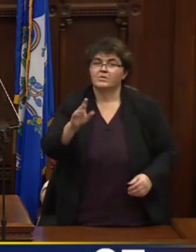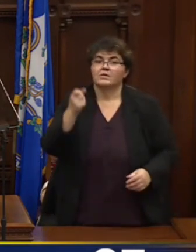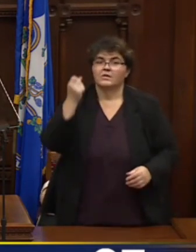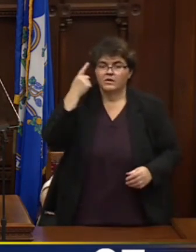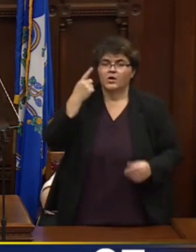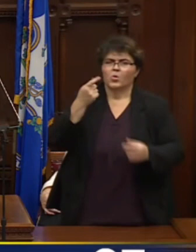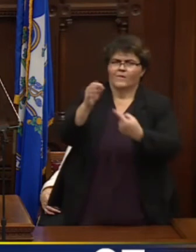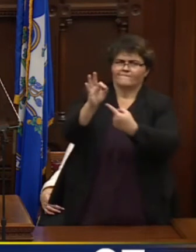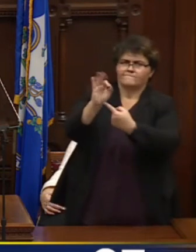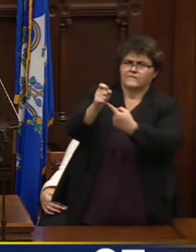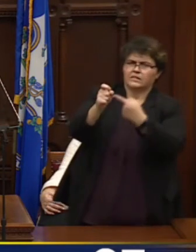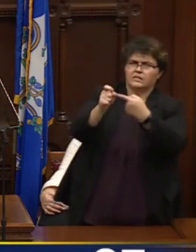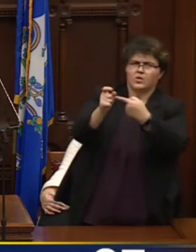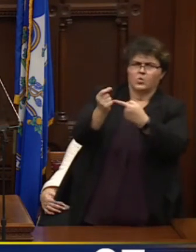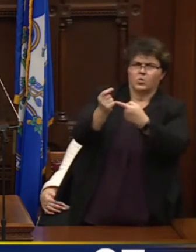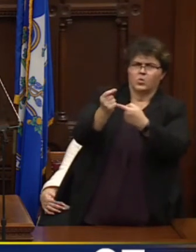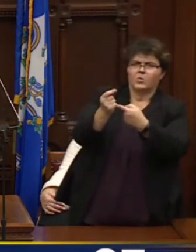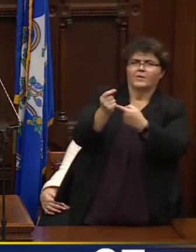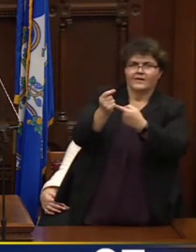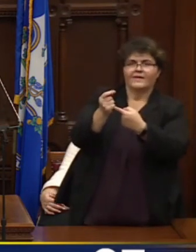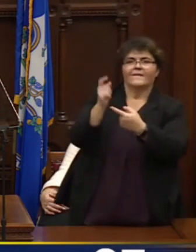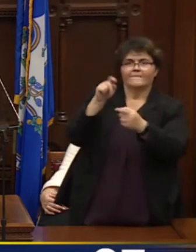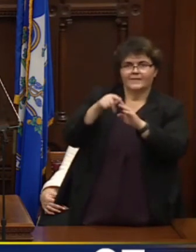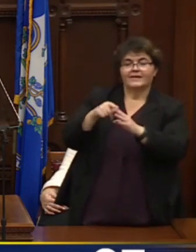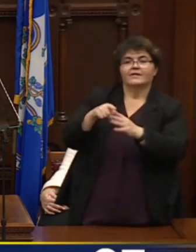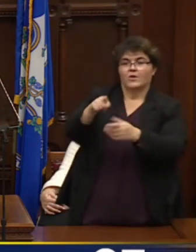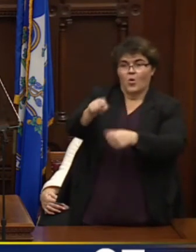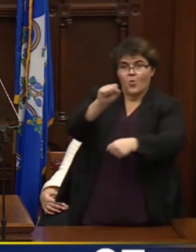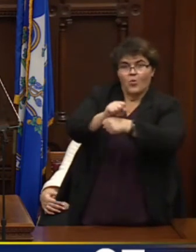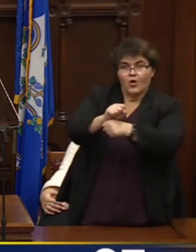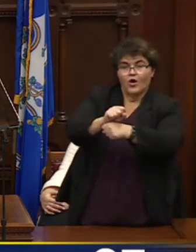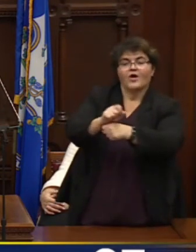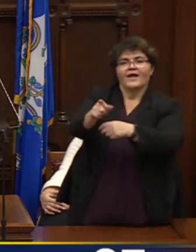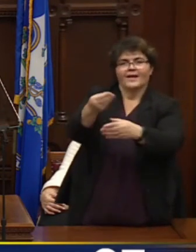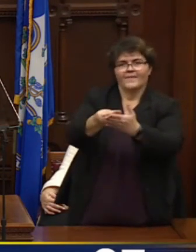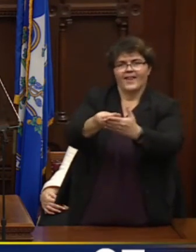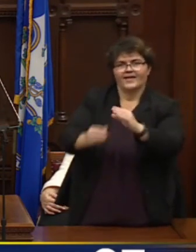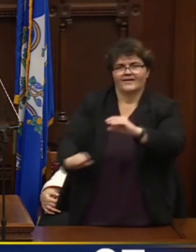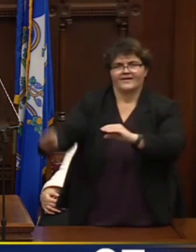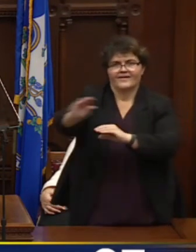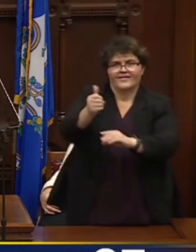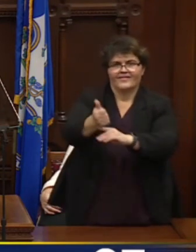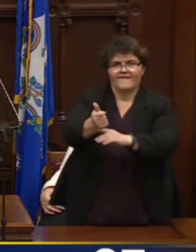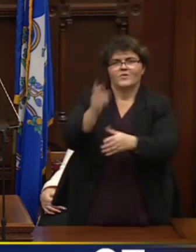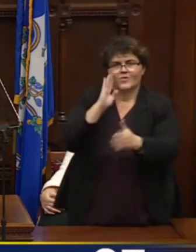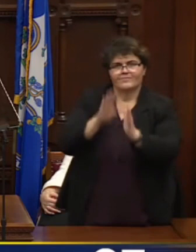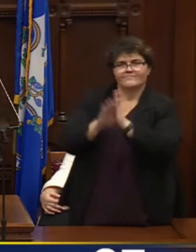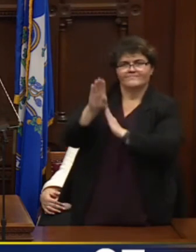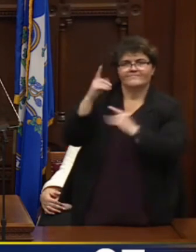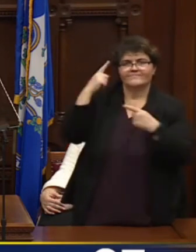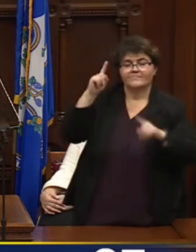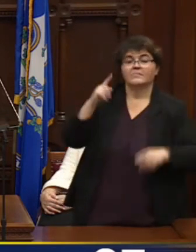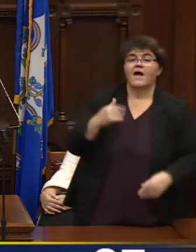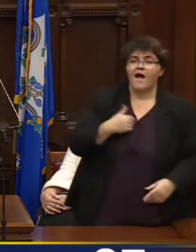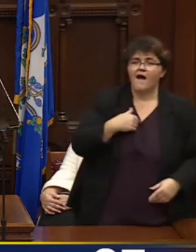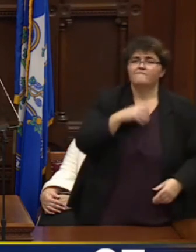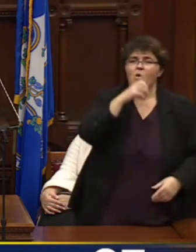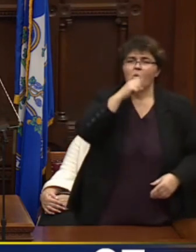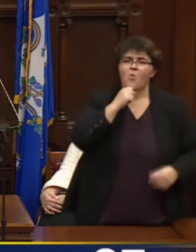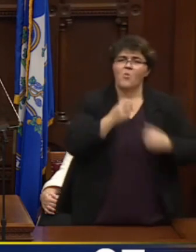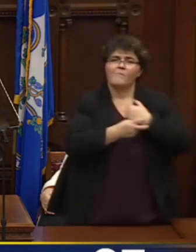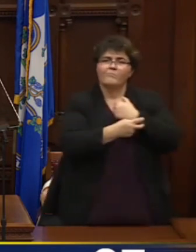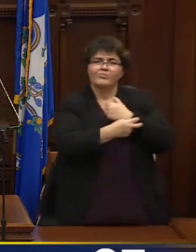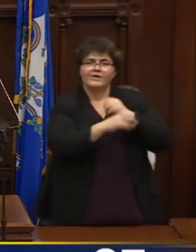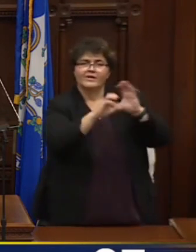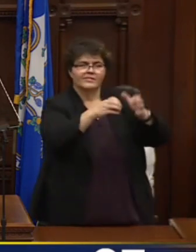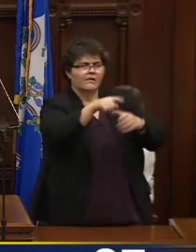We can keep spending hundreds of millions of dollars to patch up those old bridges where the trains and the trucks have to slow down to cross